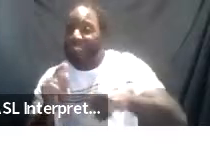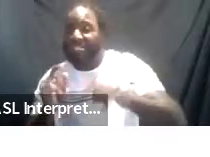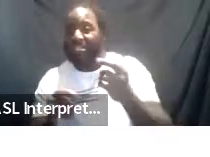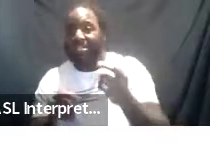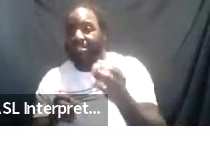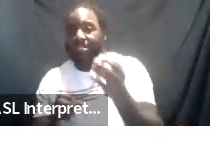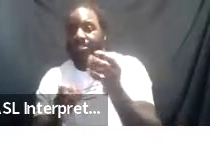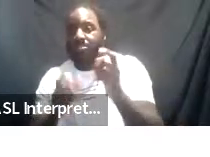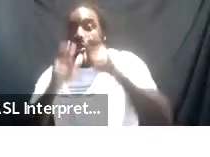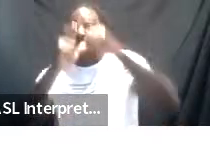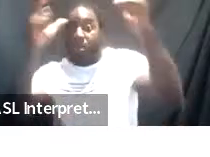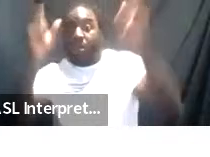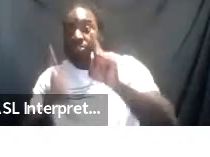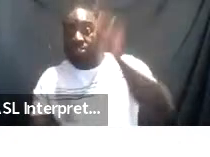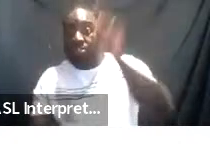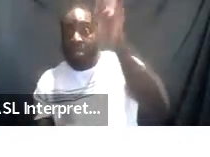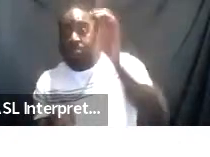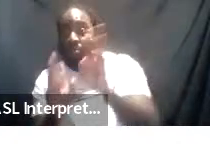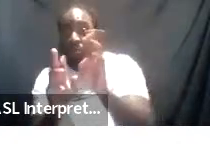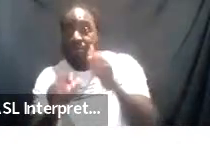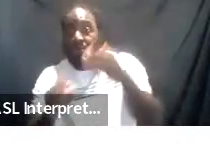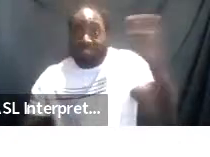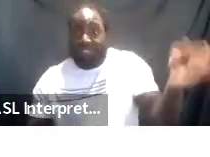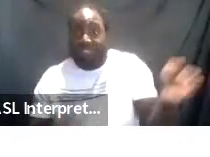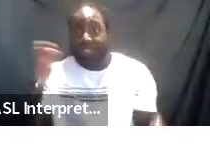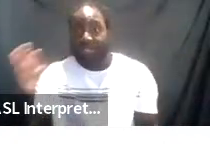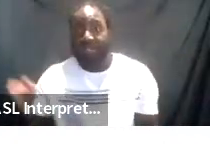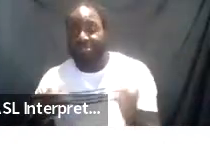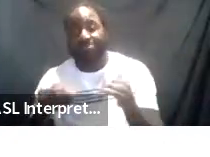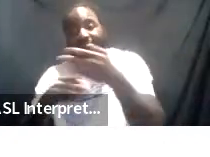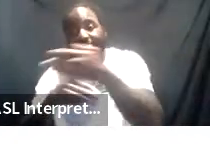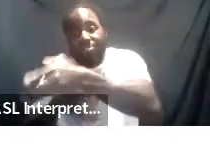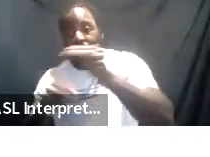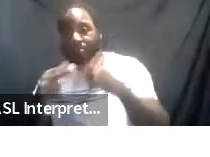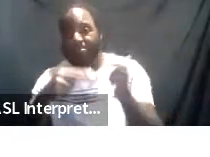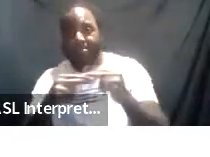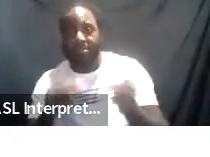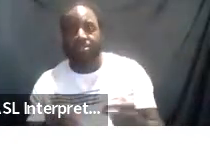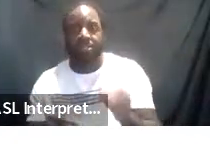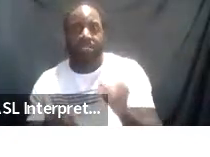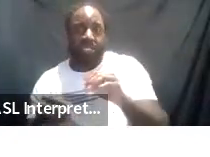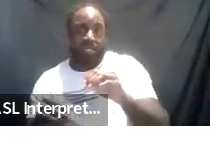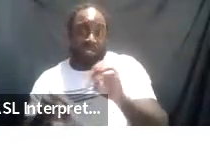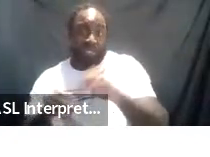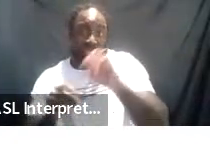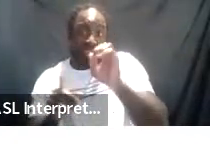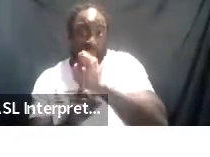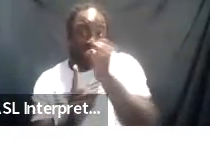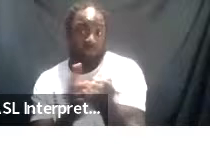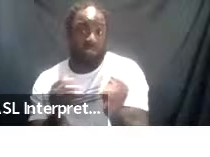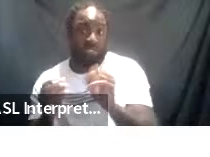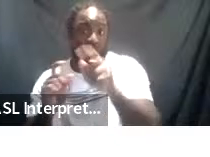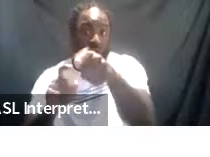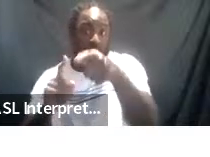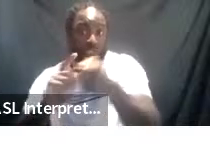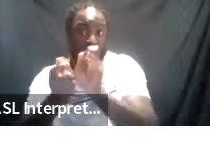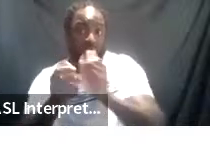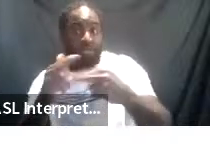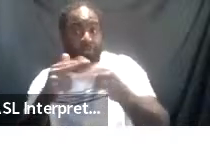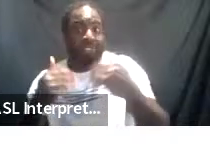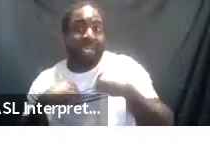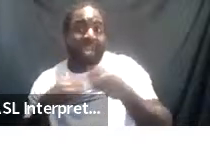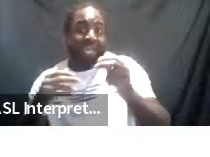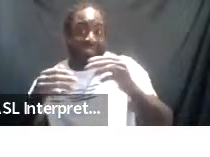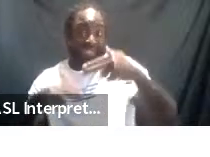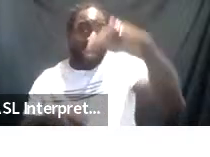it sideways or anything like that because it's just overbuilt. In the event that you're converting a building that still has height under the zoning or